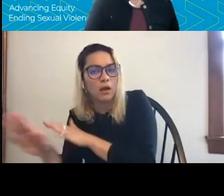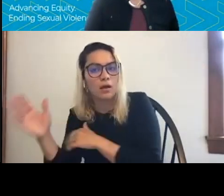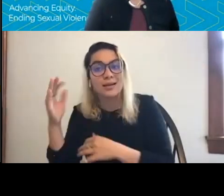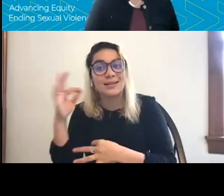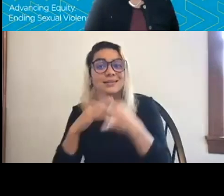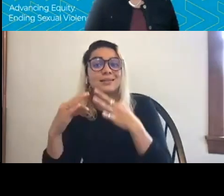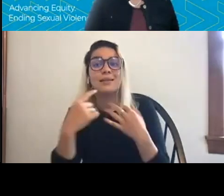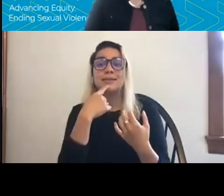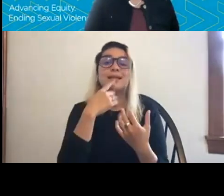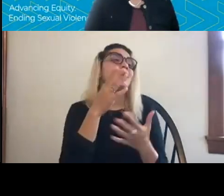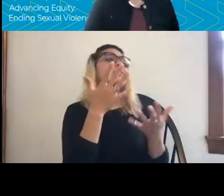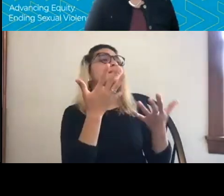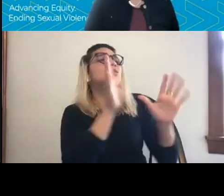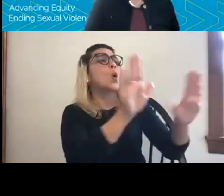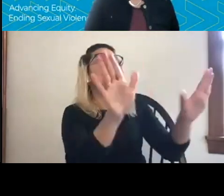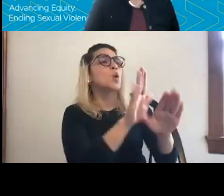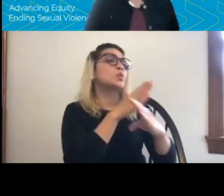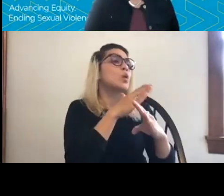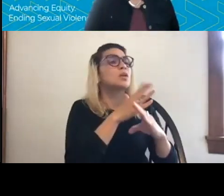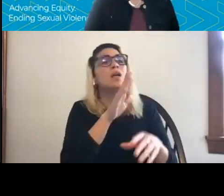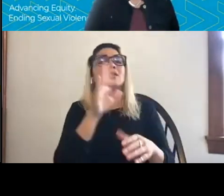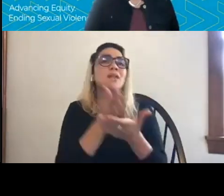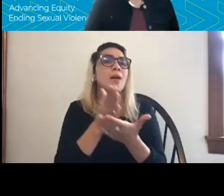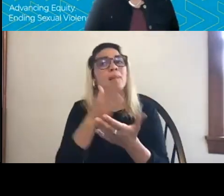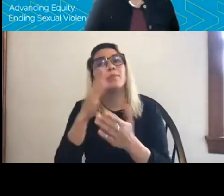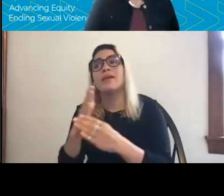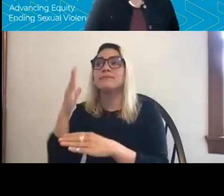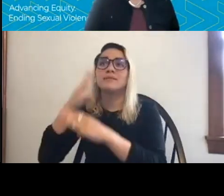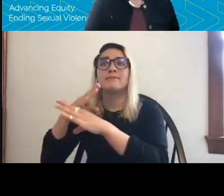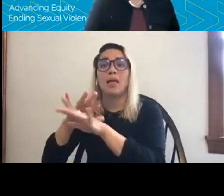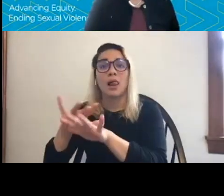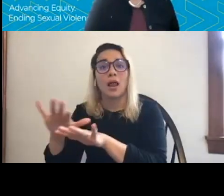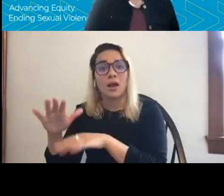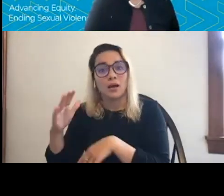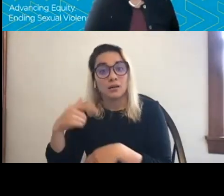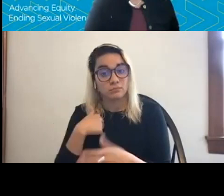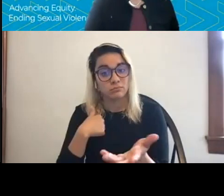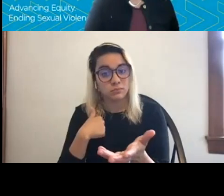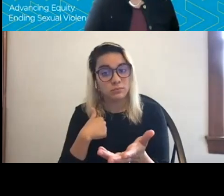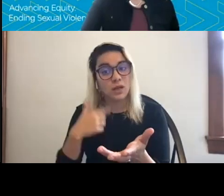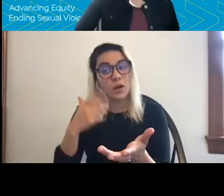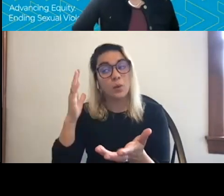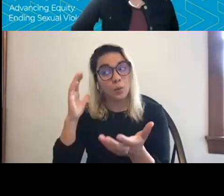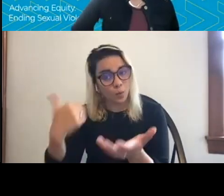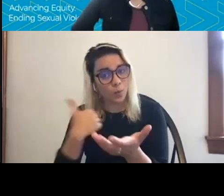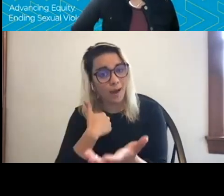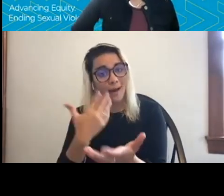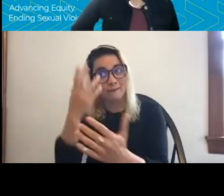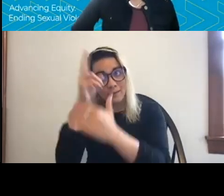prevent. We can get to a point where we actually have prevented it and we've created the world we need.